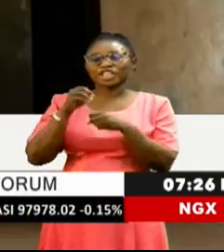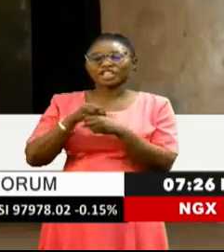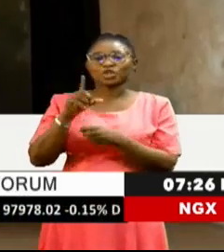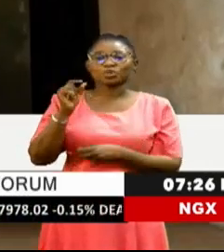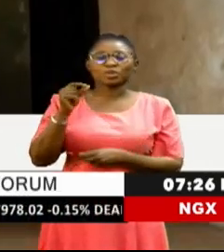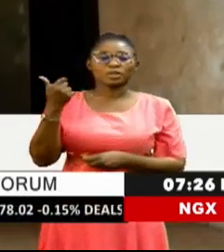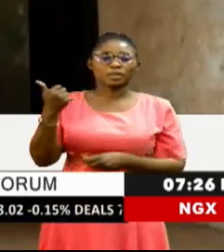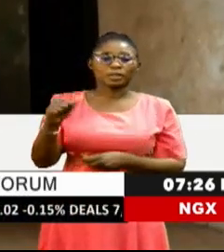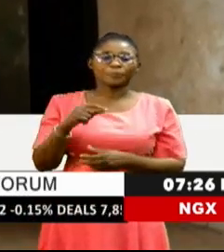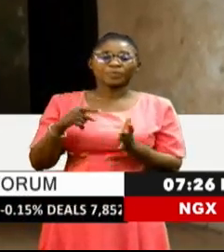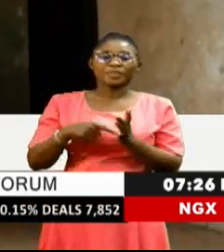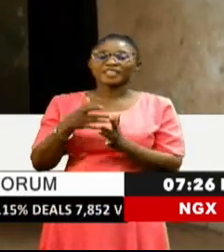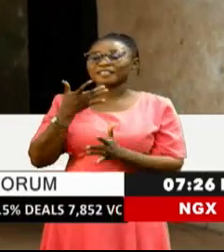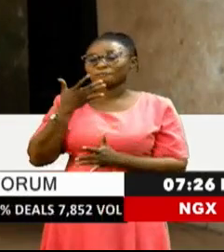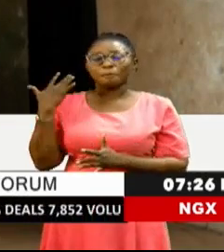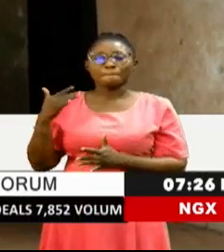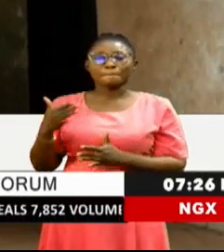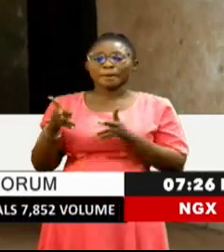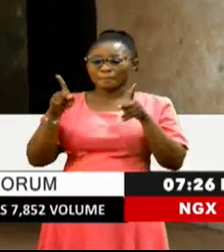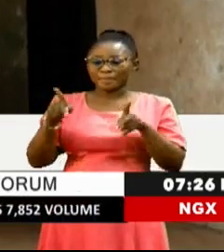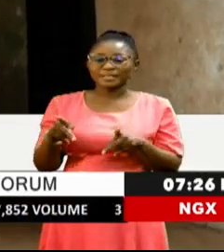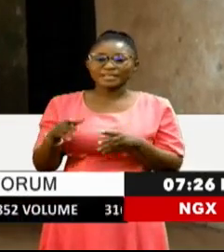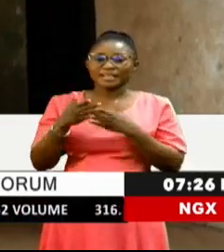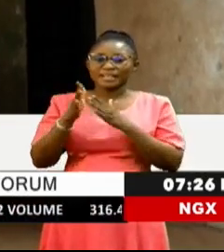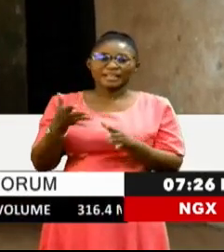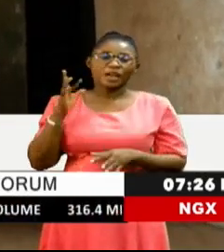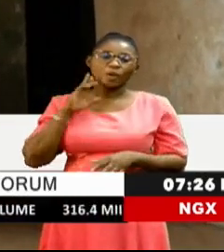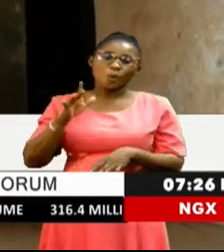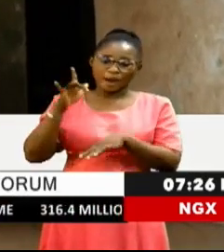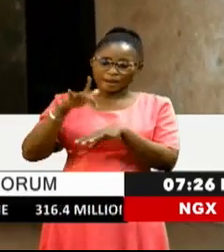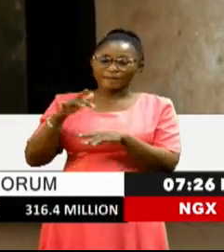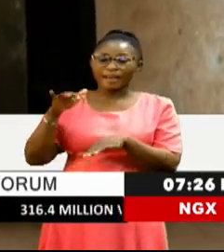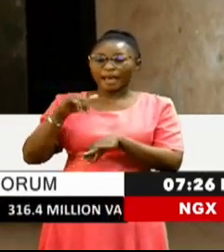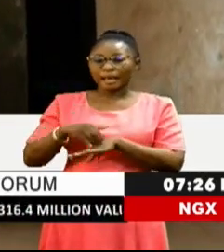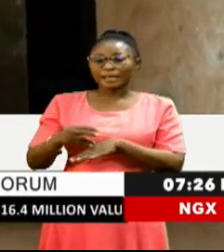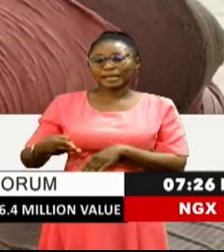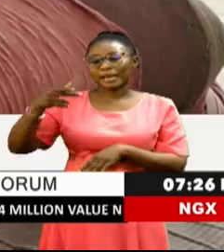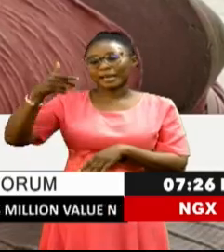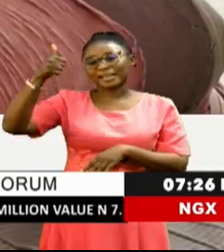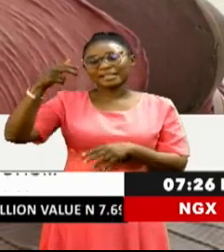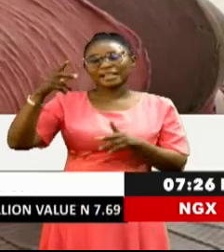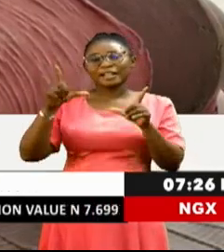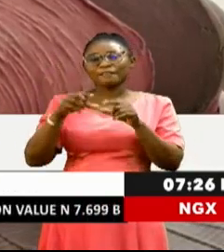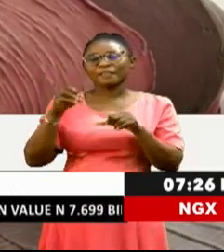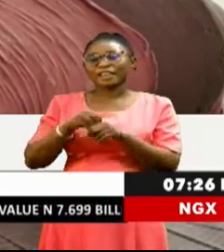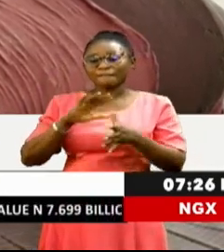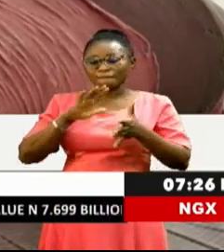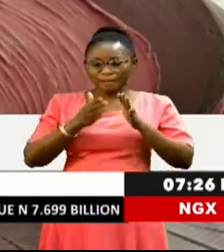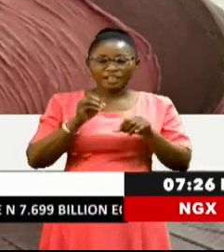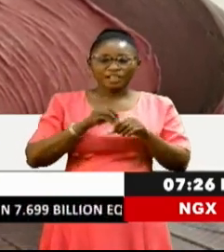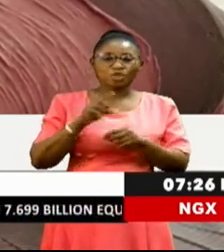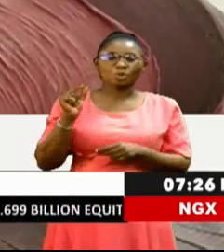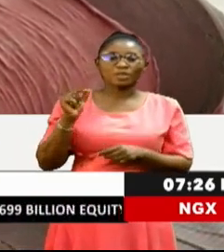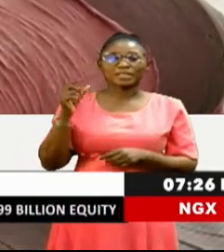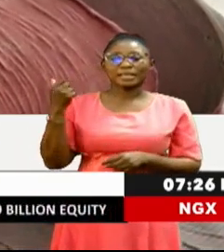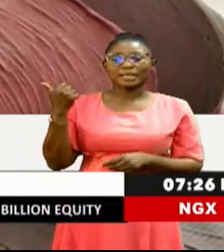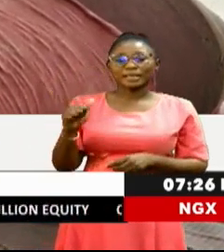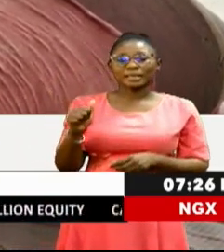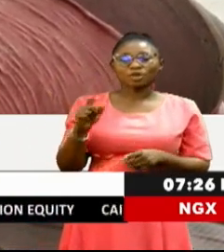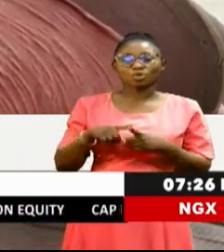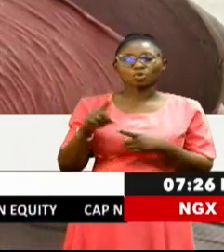Both former FESI's leaders were implicated at the highest level in the post-violence in 2010 to 2011,